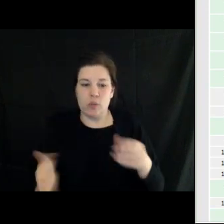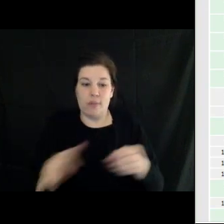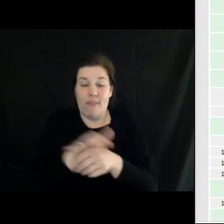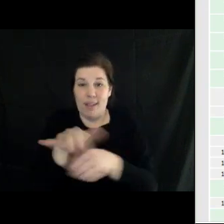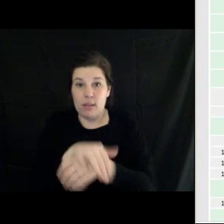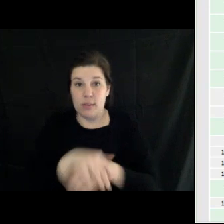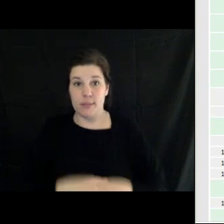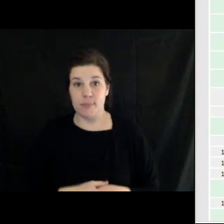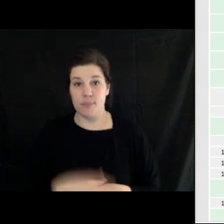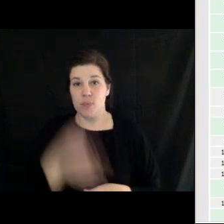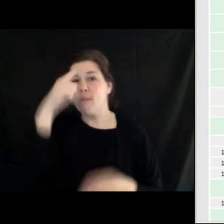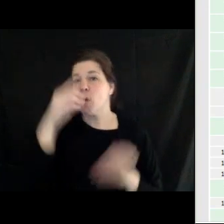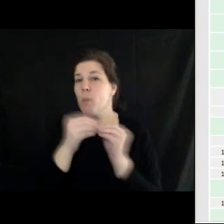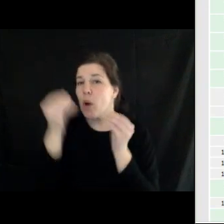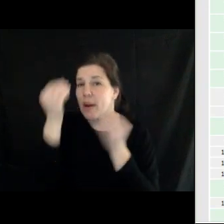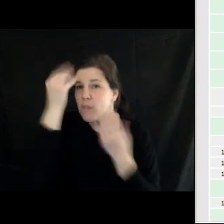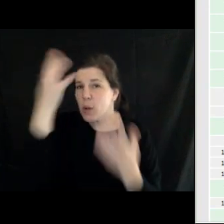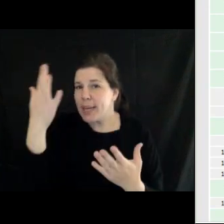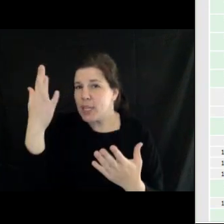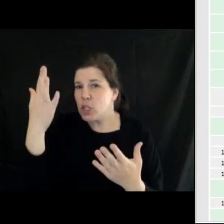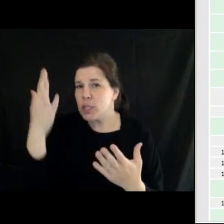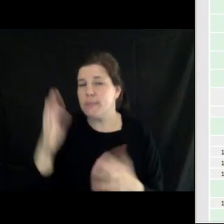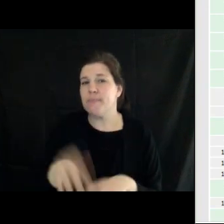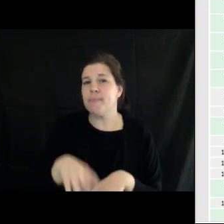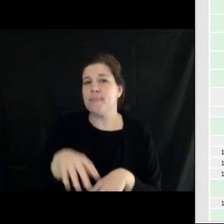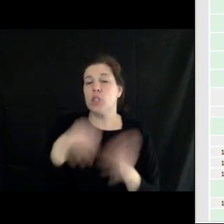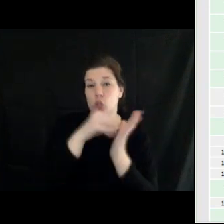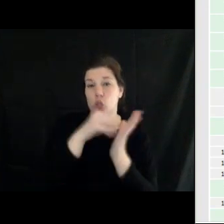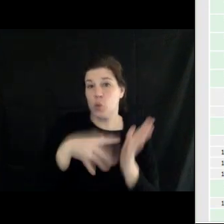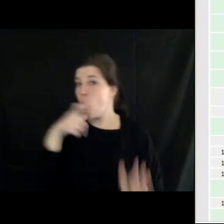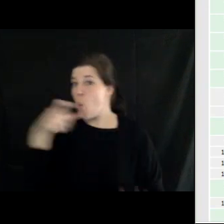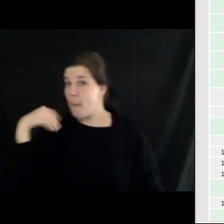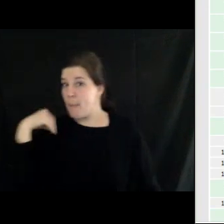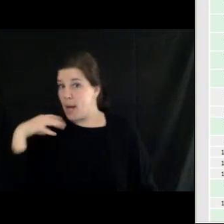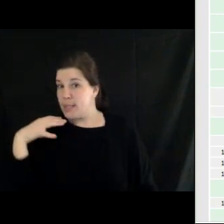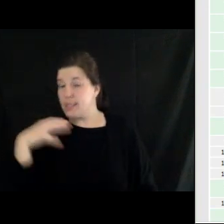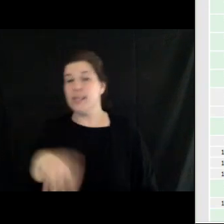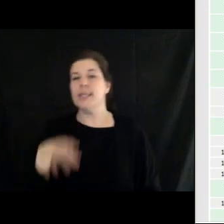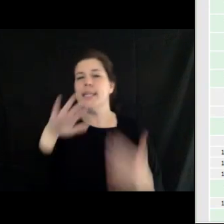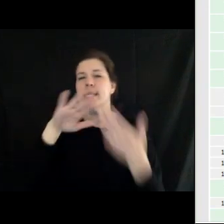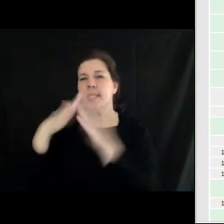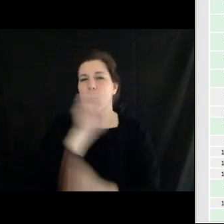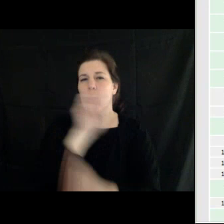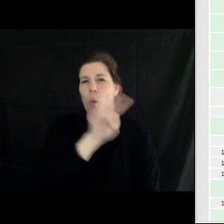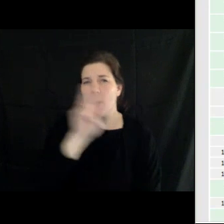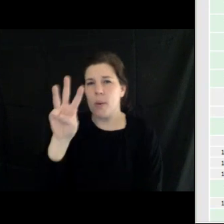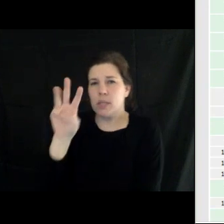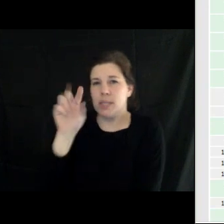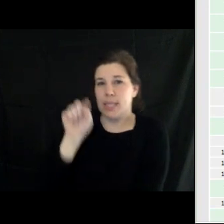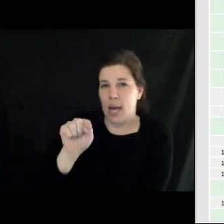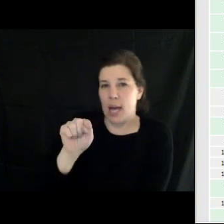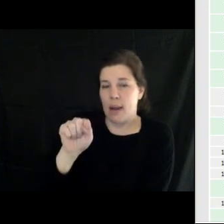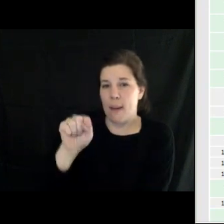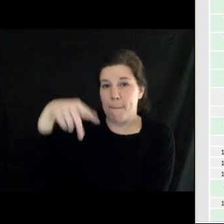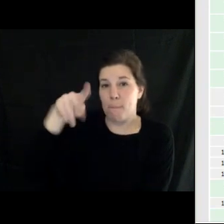for the expo as a student and an employer, you can visit the city's website at